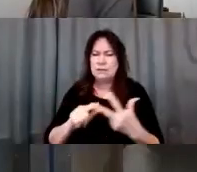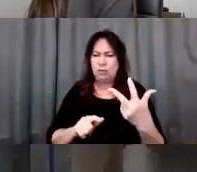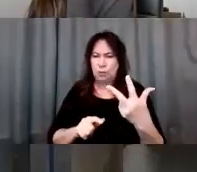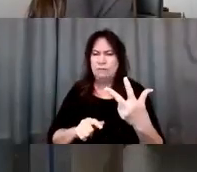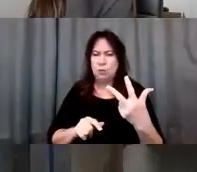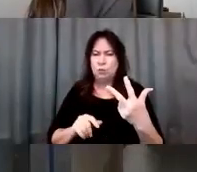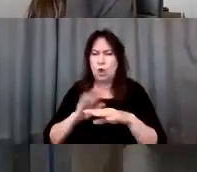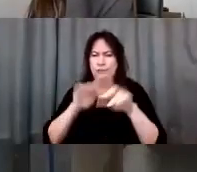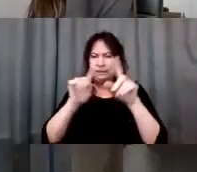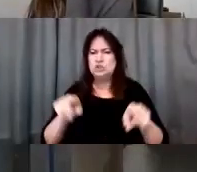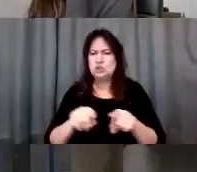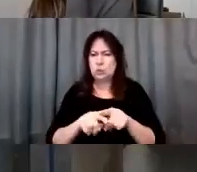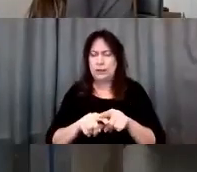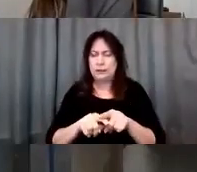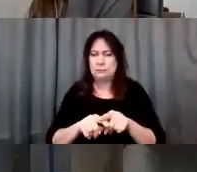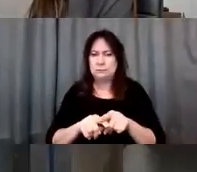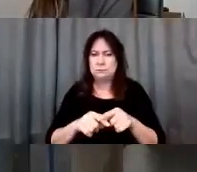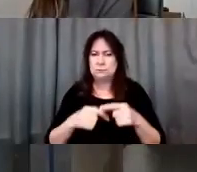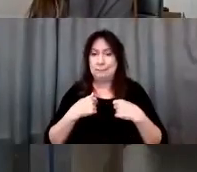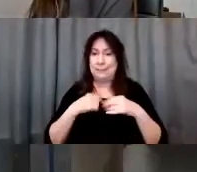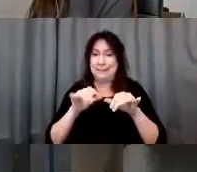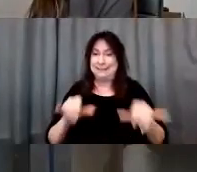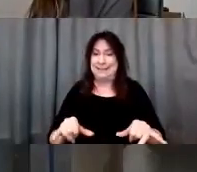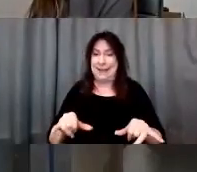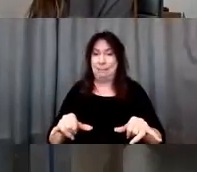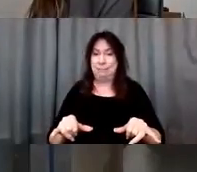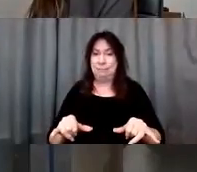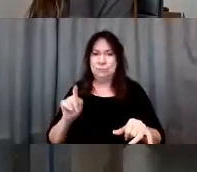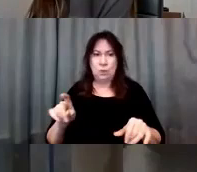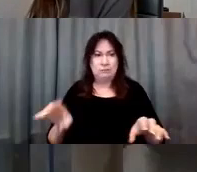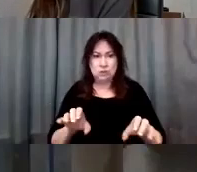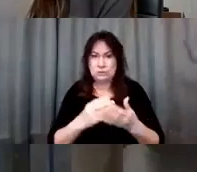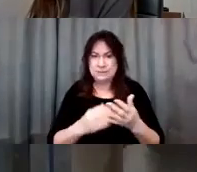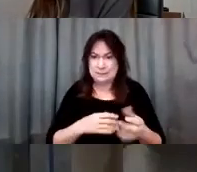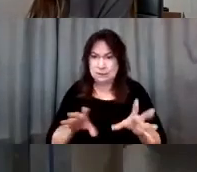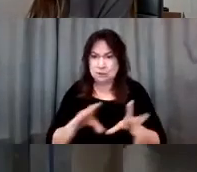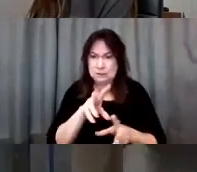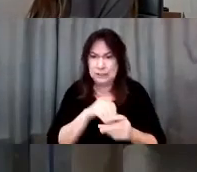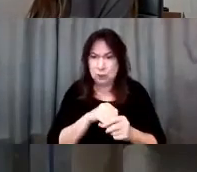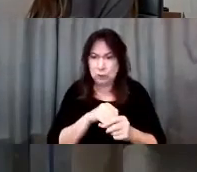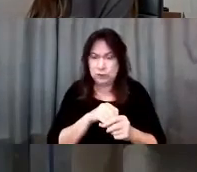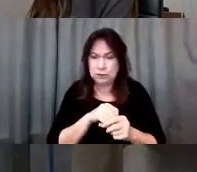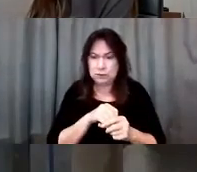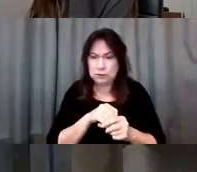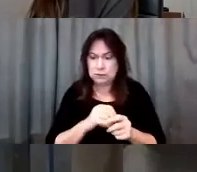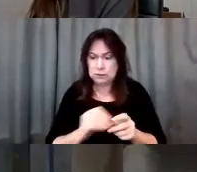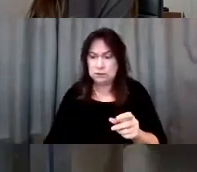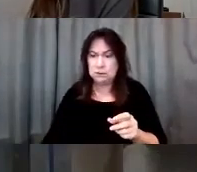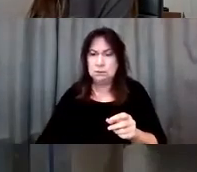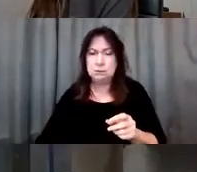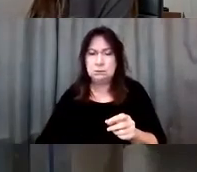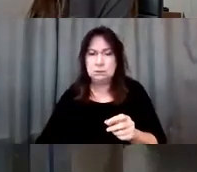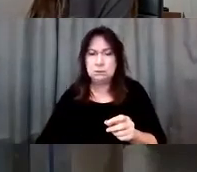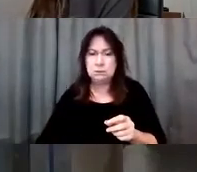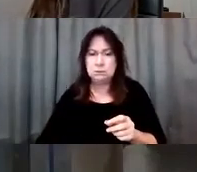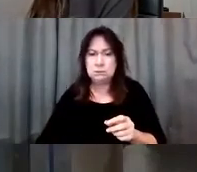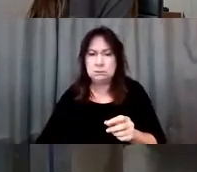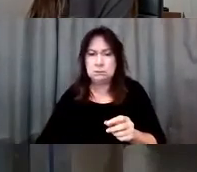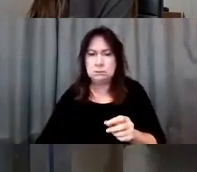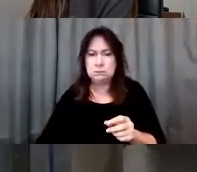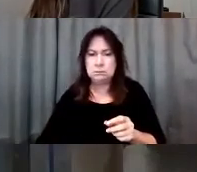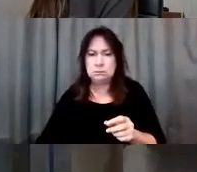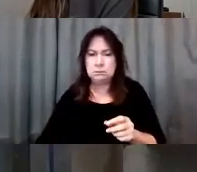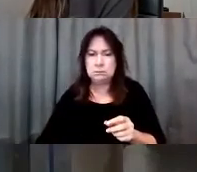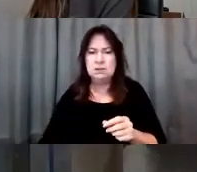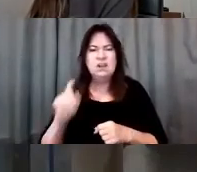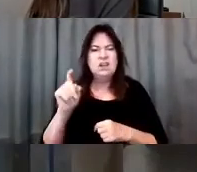on a screen, and me on the same screen? Do I have to do something to be with you? You would have to log in to be on the